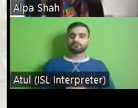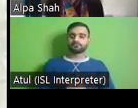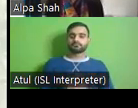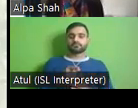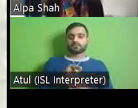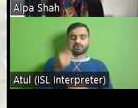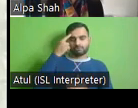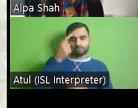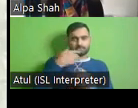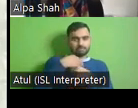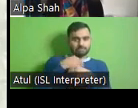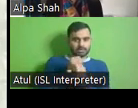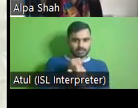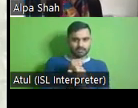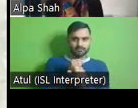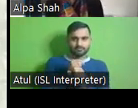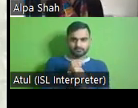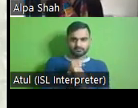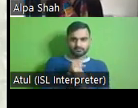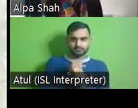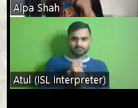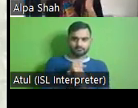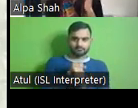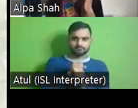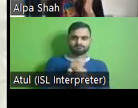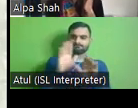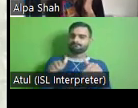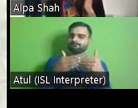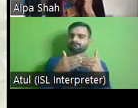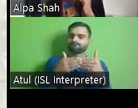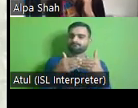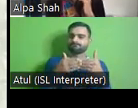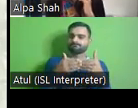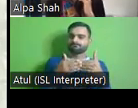As you kindly very nicely introduced,